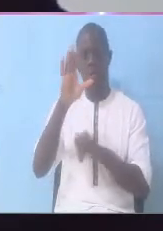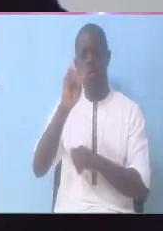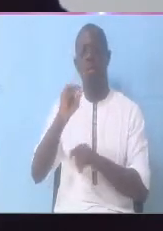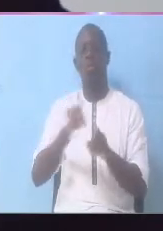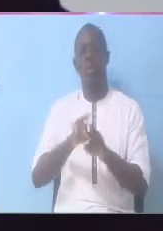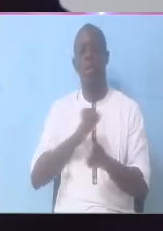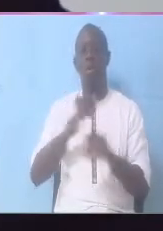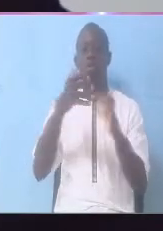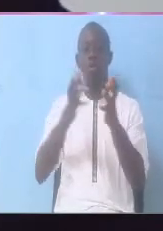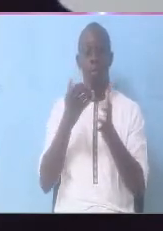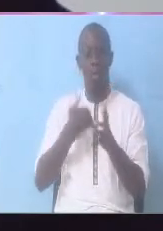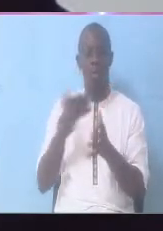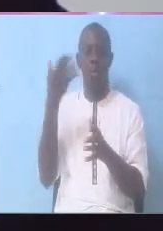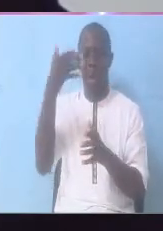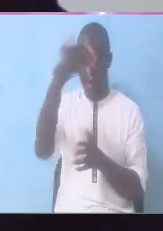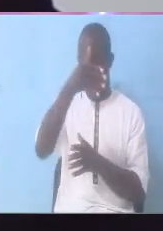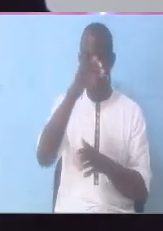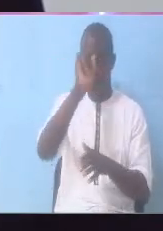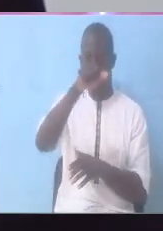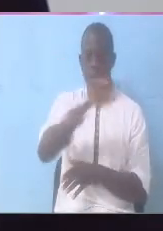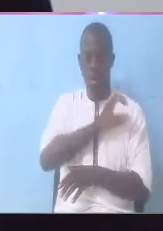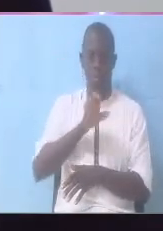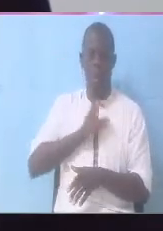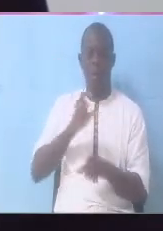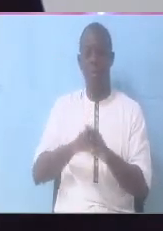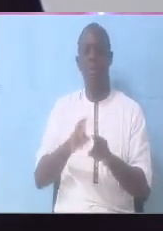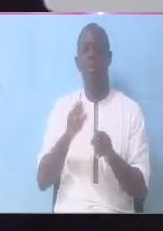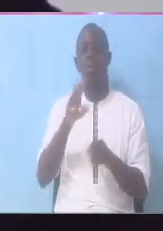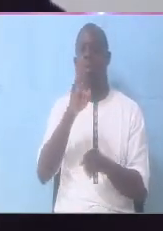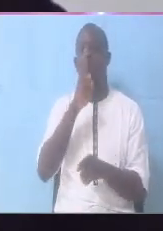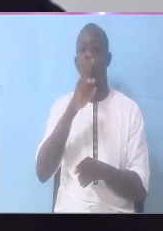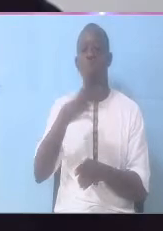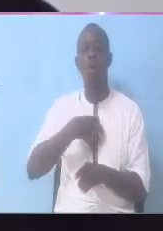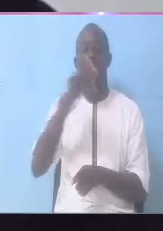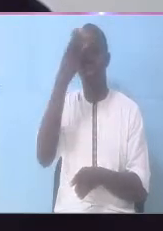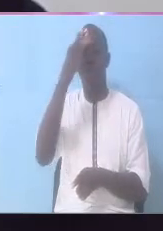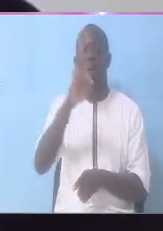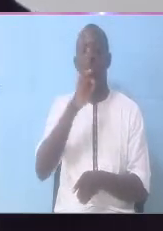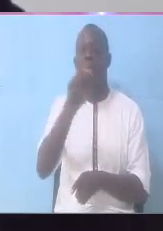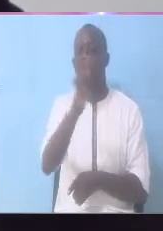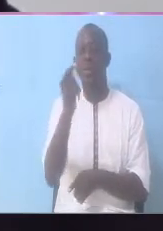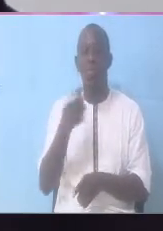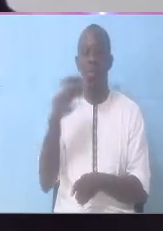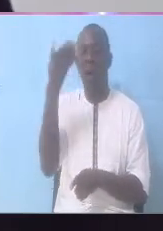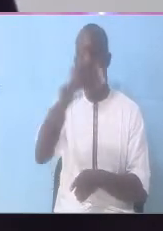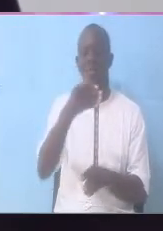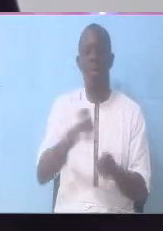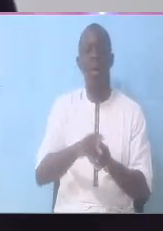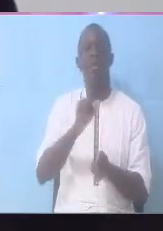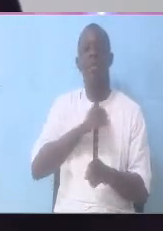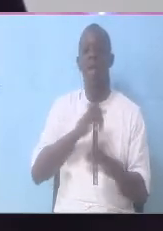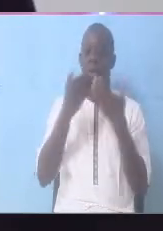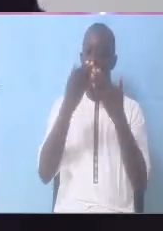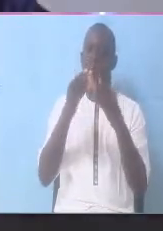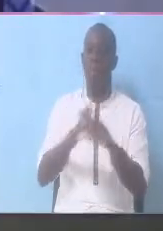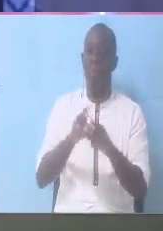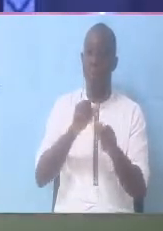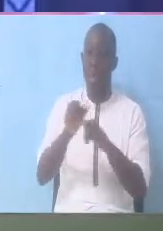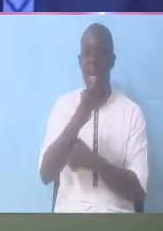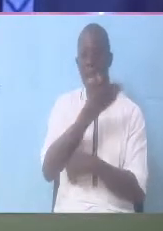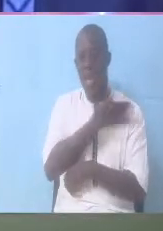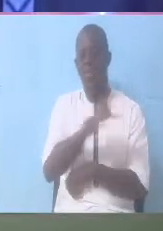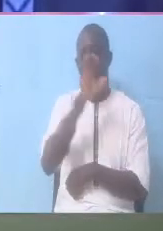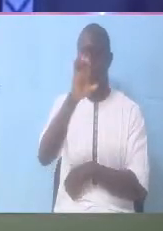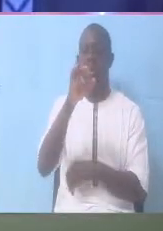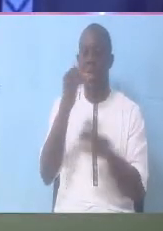said, I'm not there to tell you who I am. Just leave now. Between telaje kumandi lang fason jamal lebije barbiring nata na